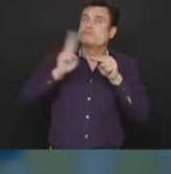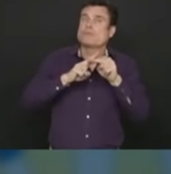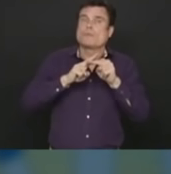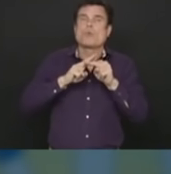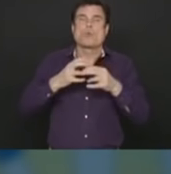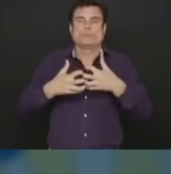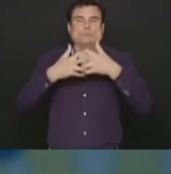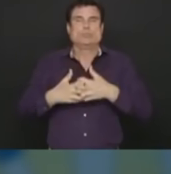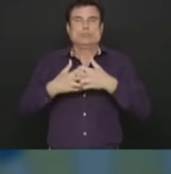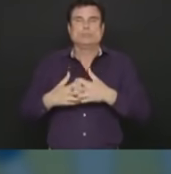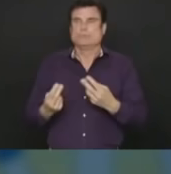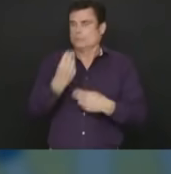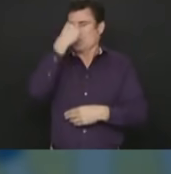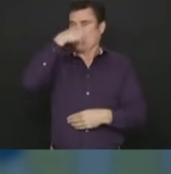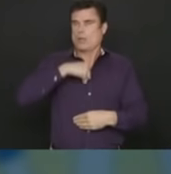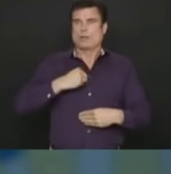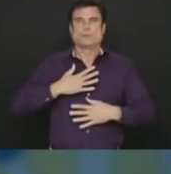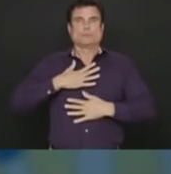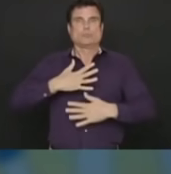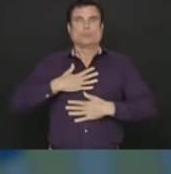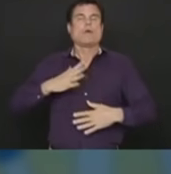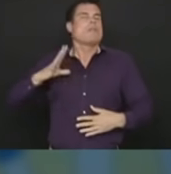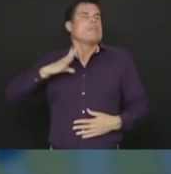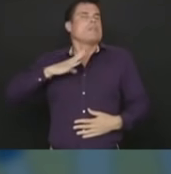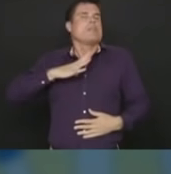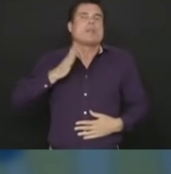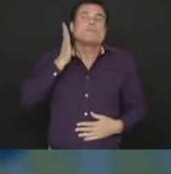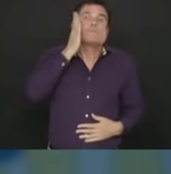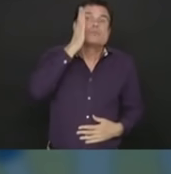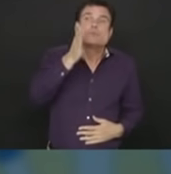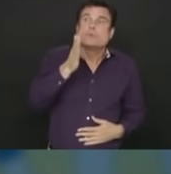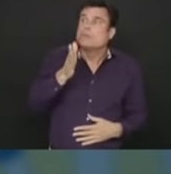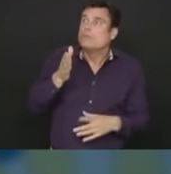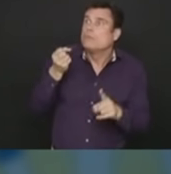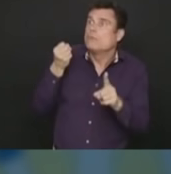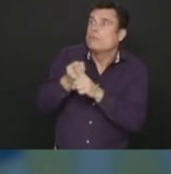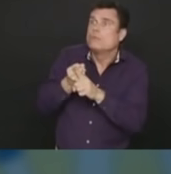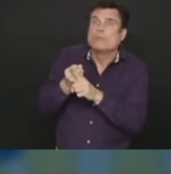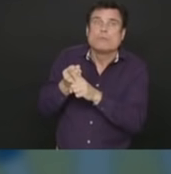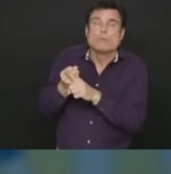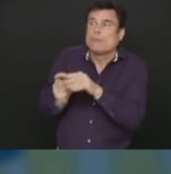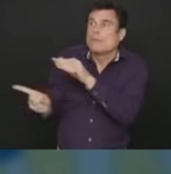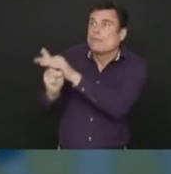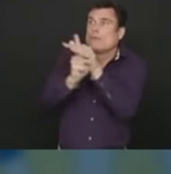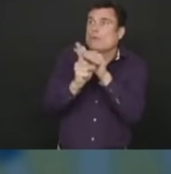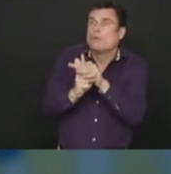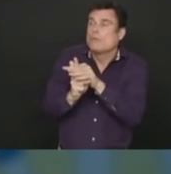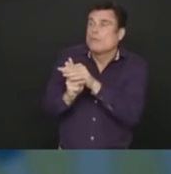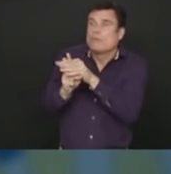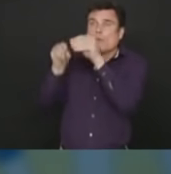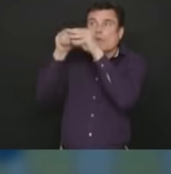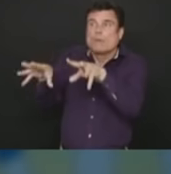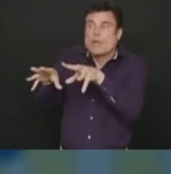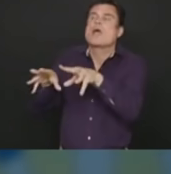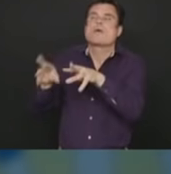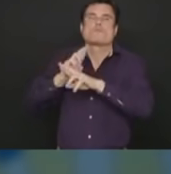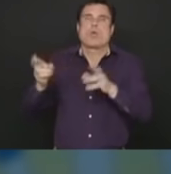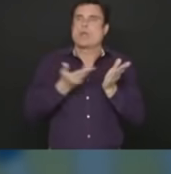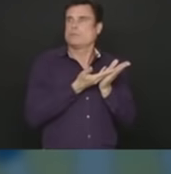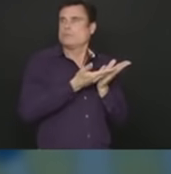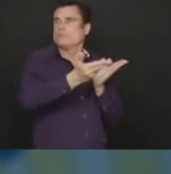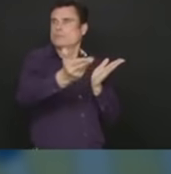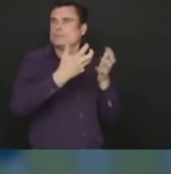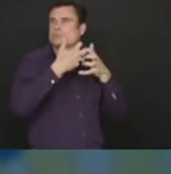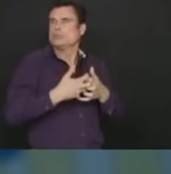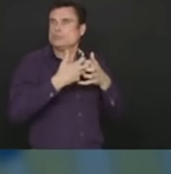pointed out that the Premier a couple of weeks ago announced our plan to add ambulance and transportation capacity to bring people, especially from rural